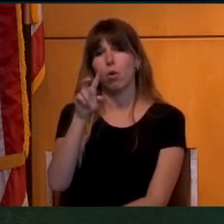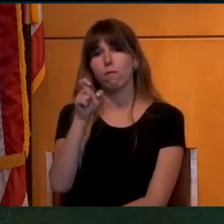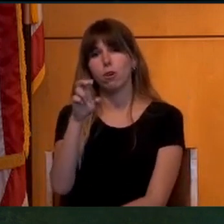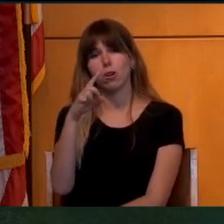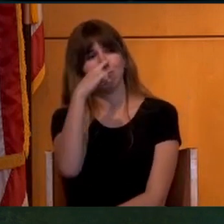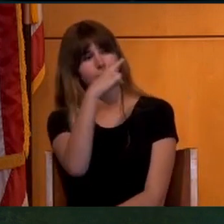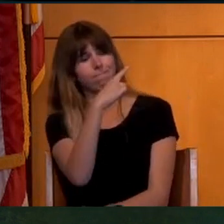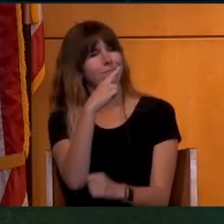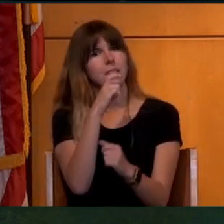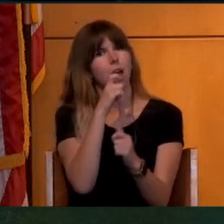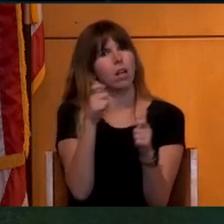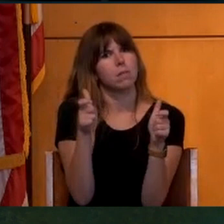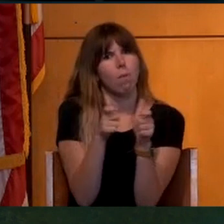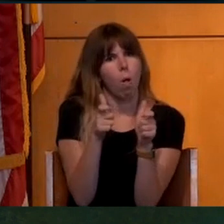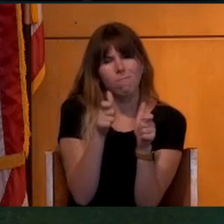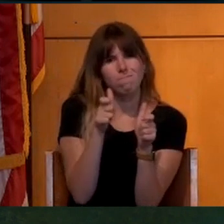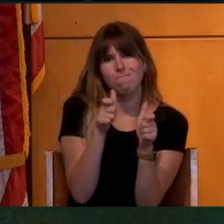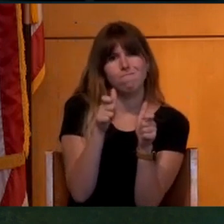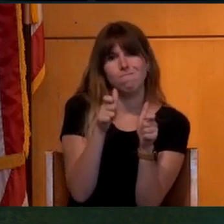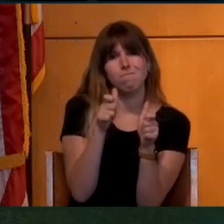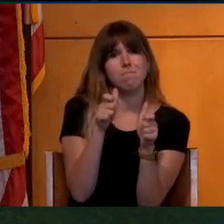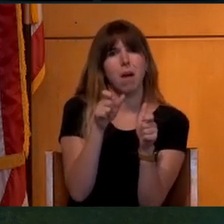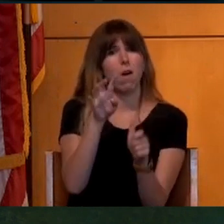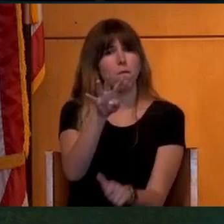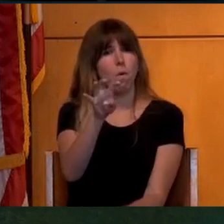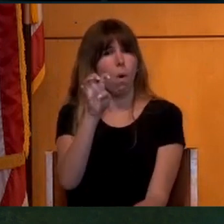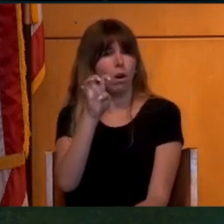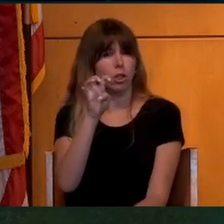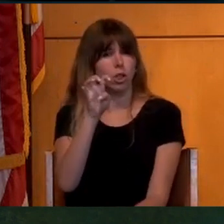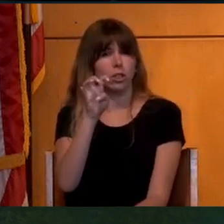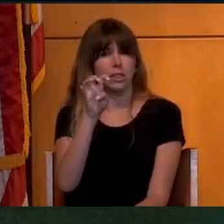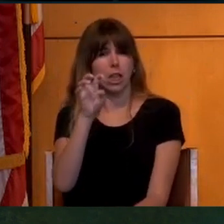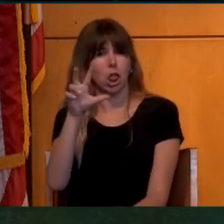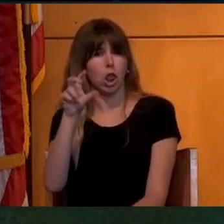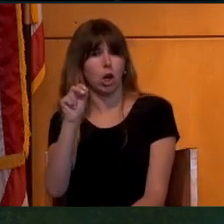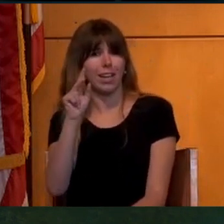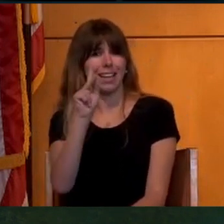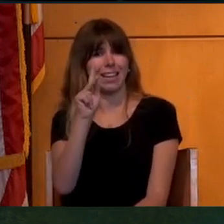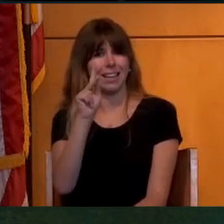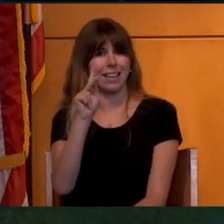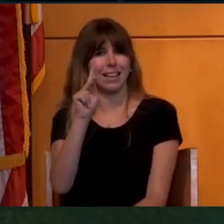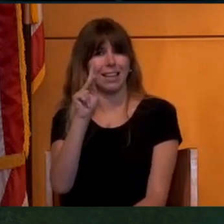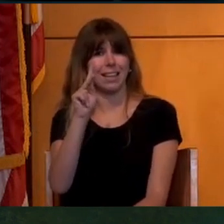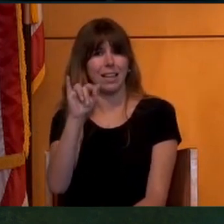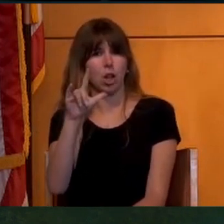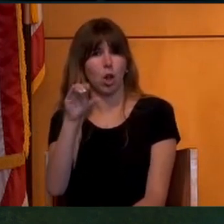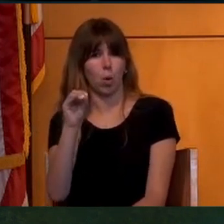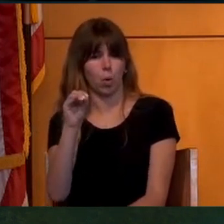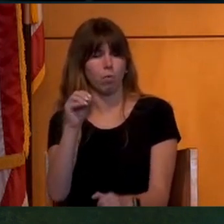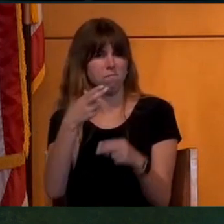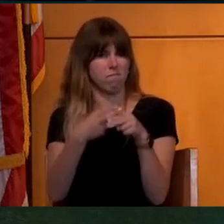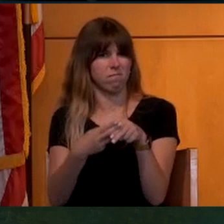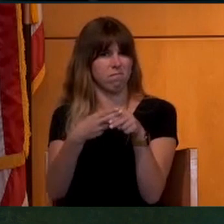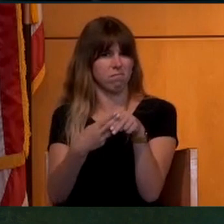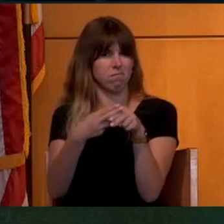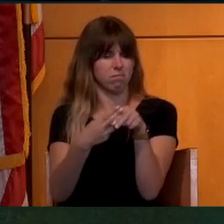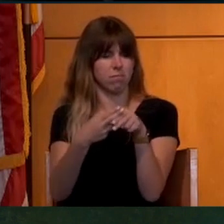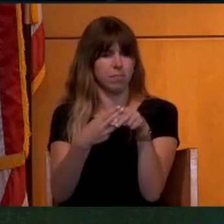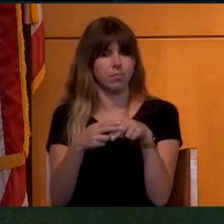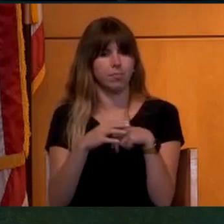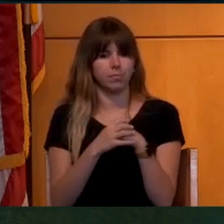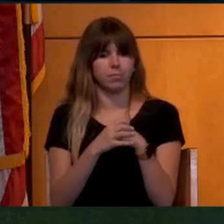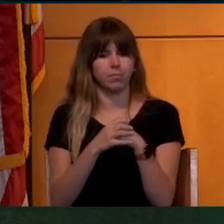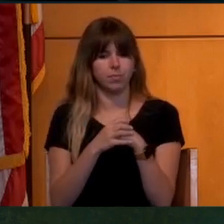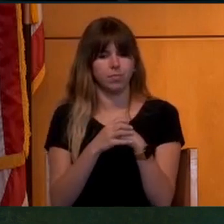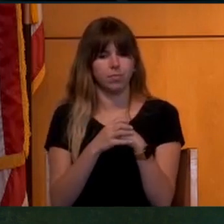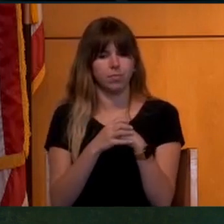It's about 430 kilograms. It's solar powered, and that keeps the cost down, but it also, of course, limits its